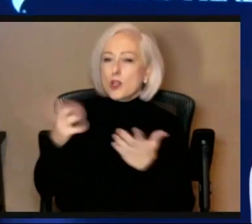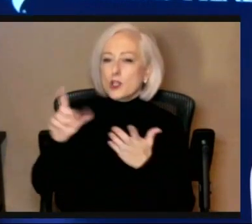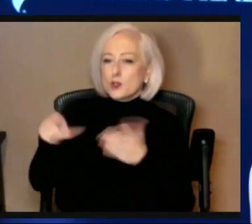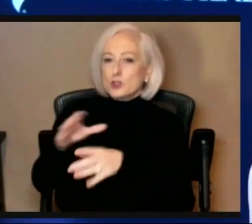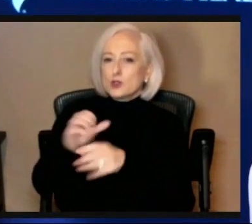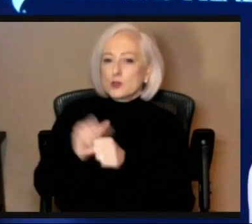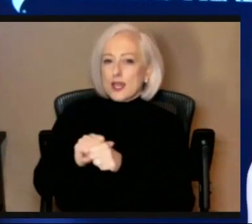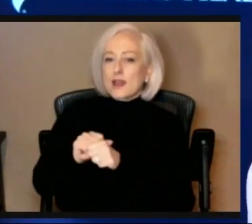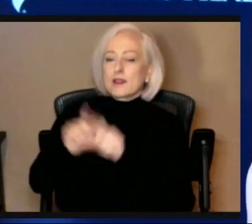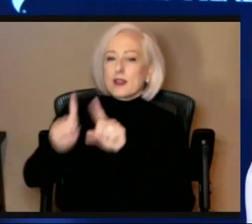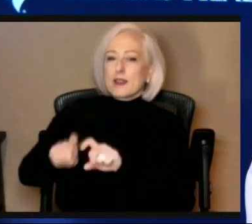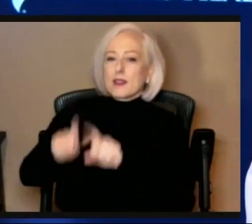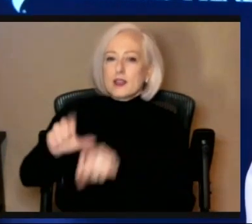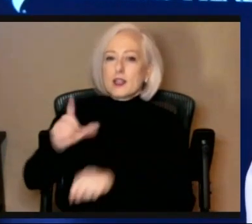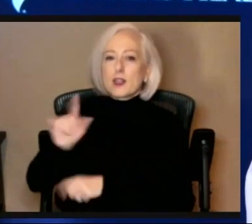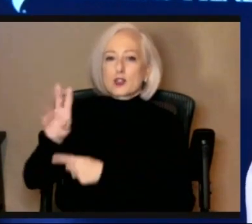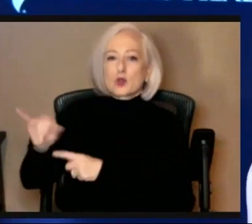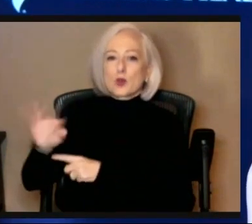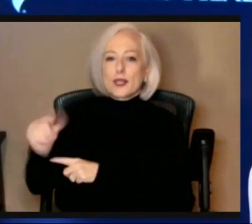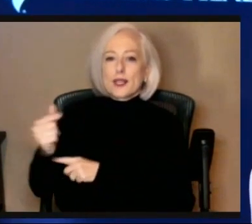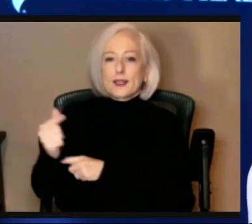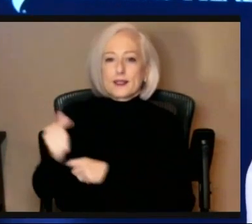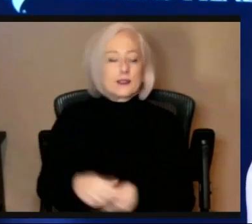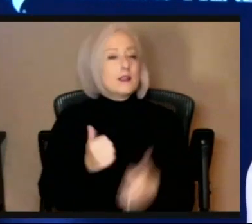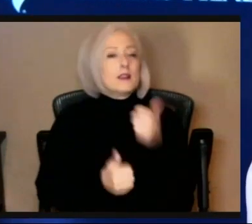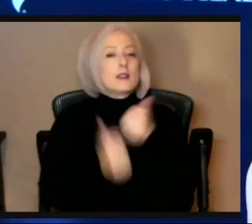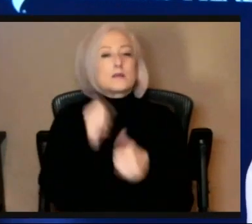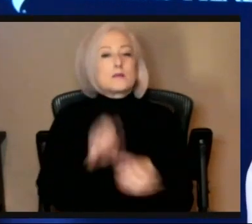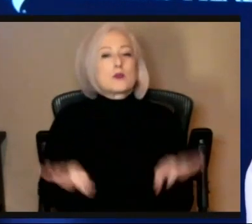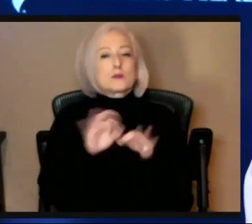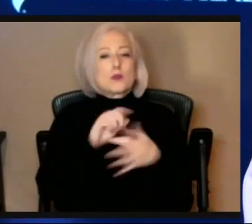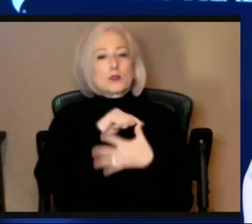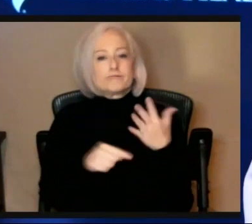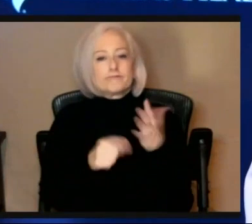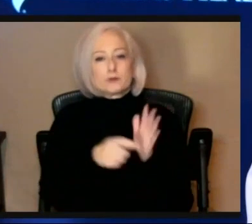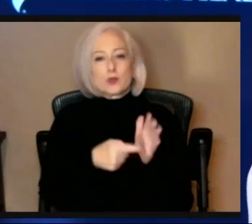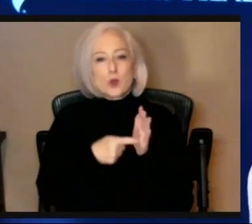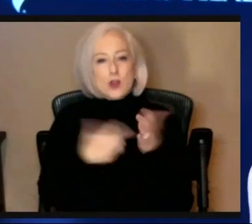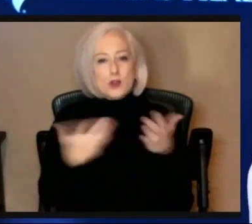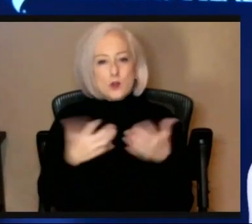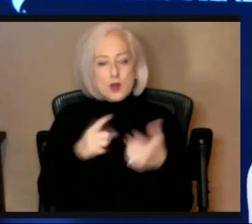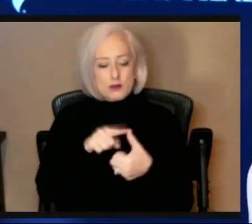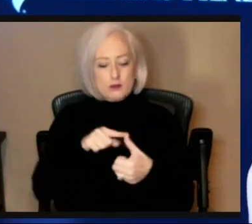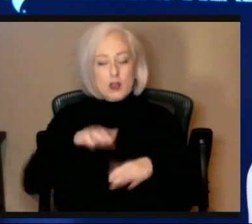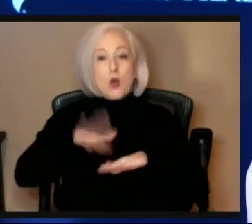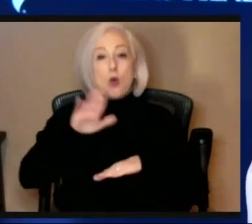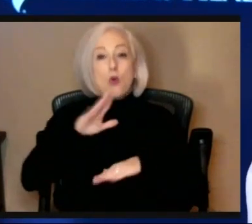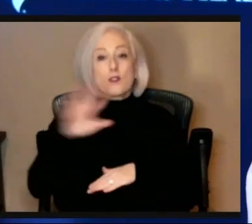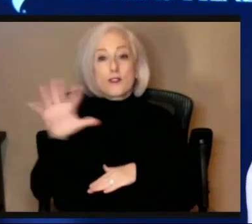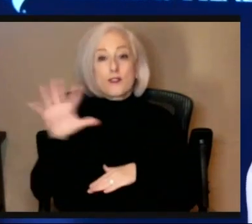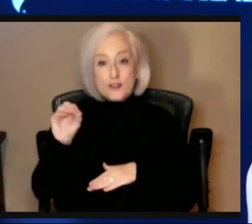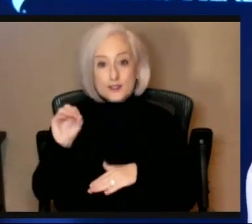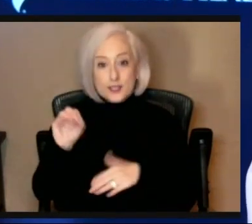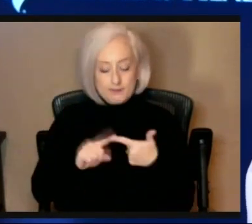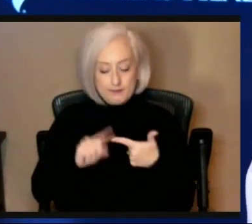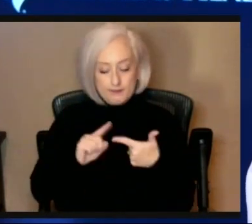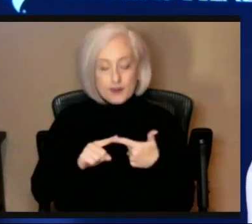the main criteria as of today are age greater than 50, someone who